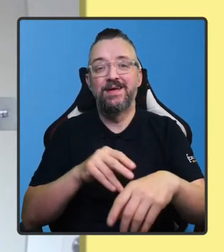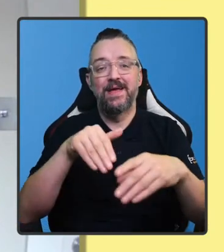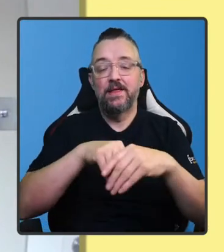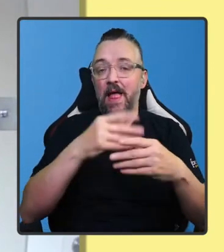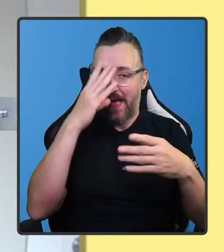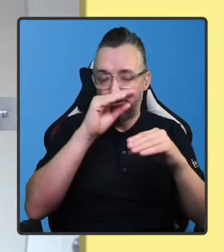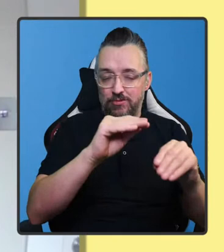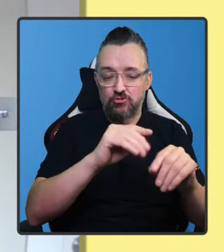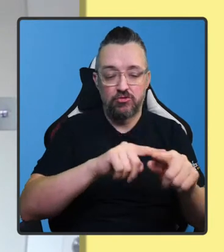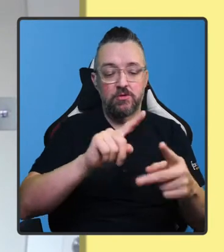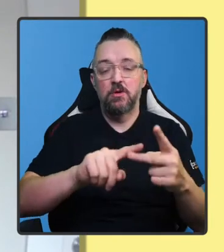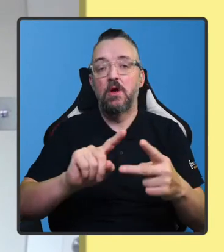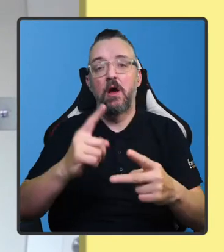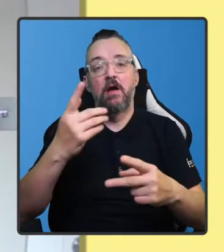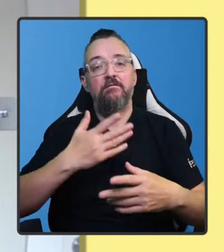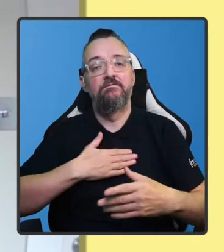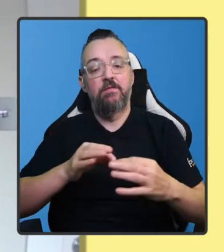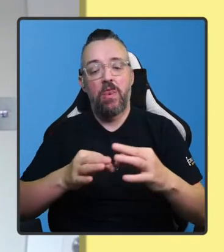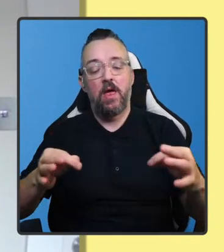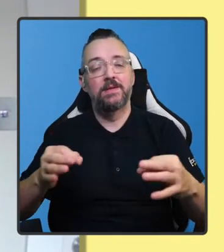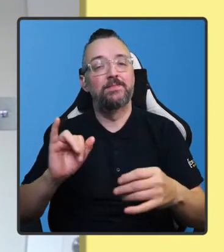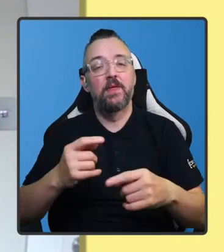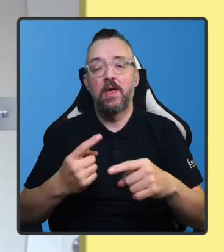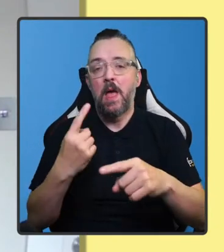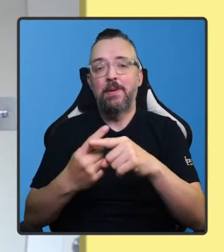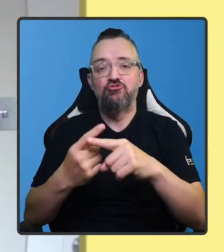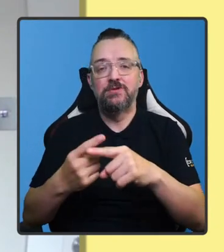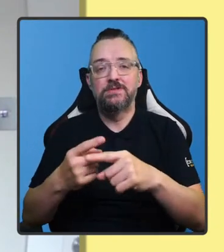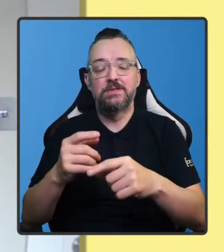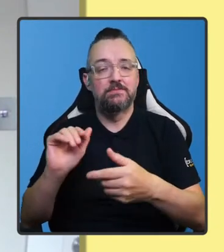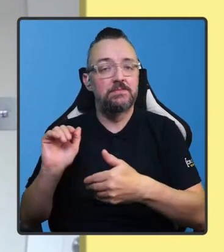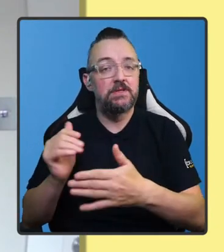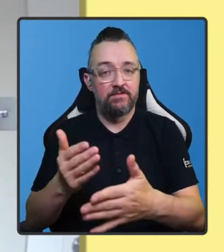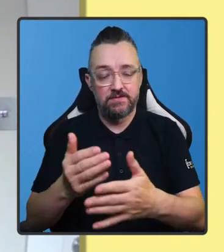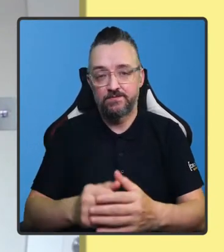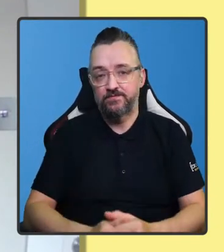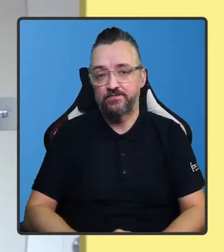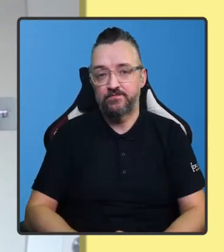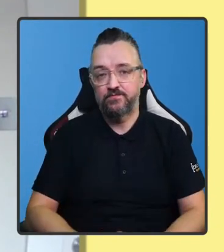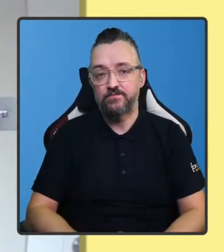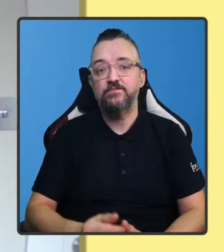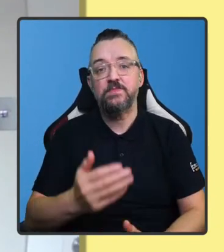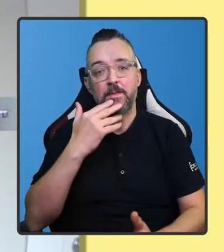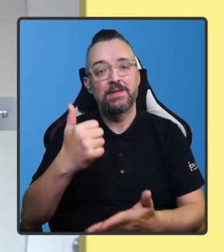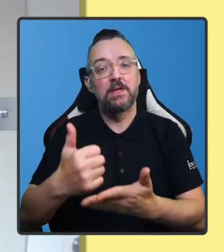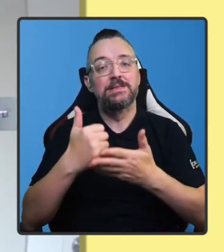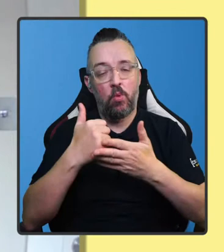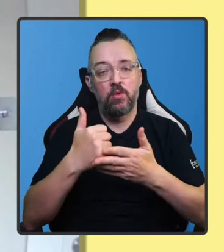services, whilst continuing other forms of education and training. Please support the resolution.